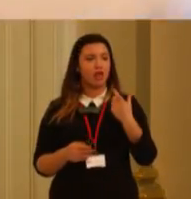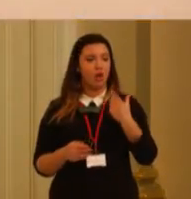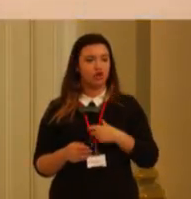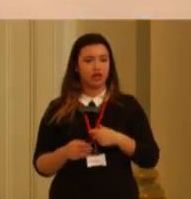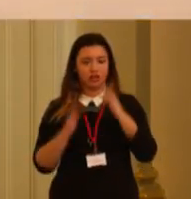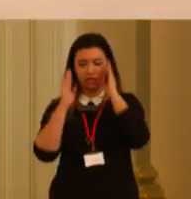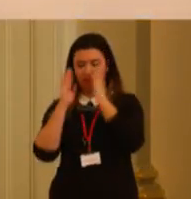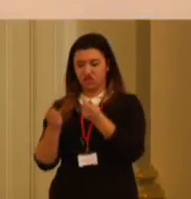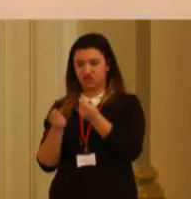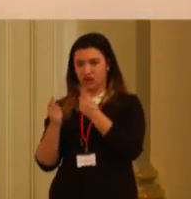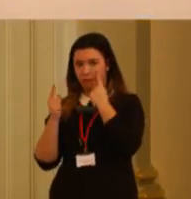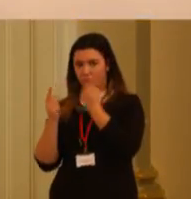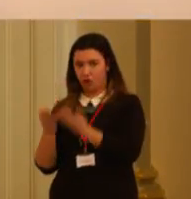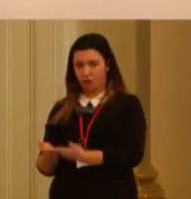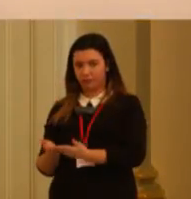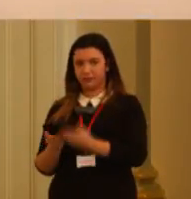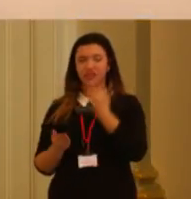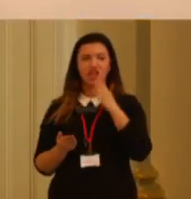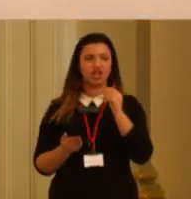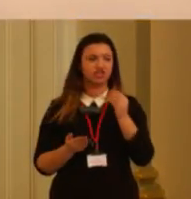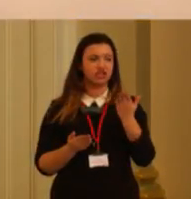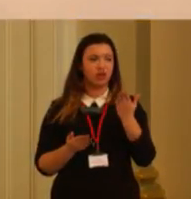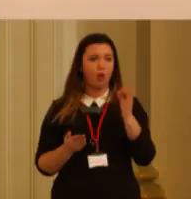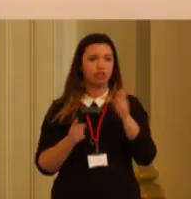so far away from sports.